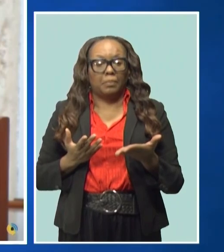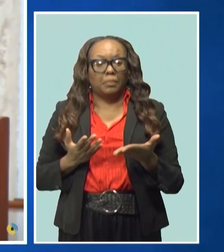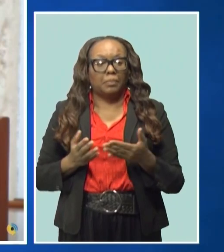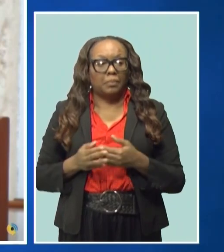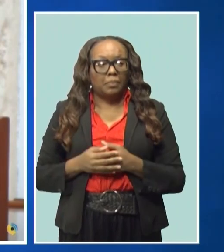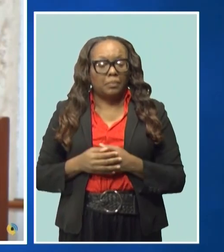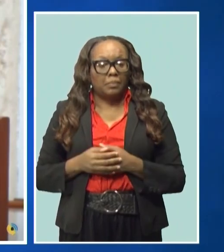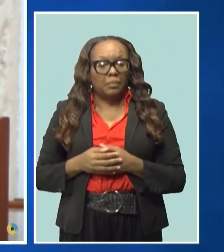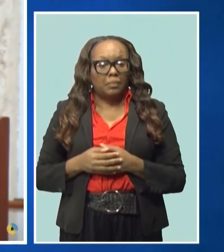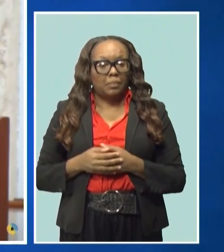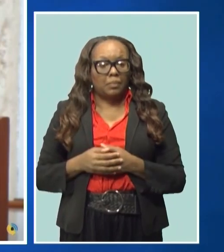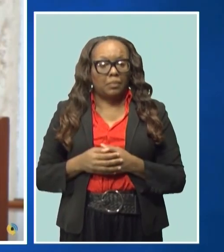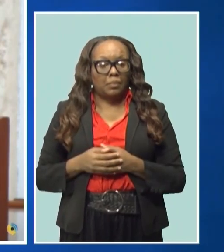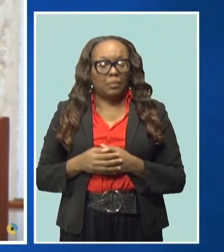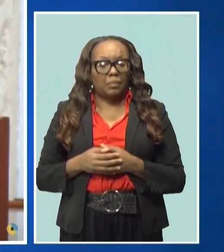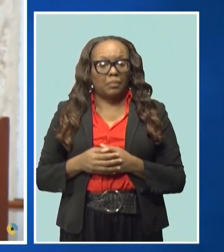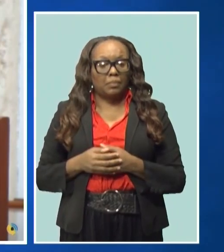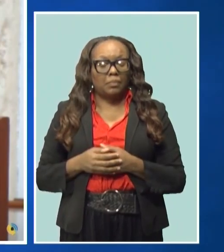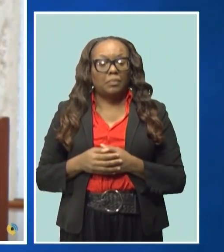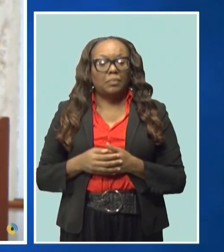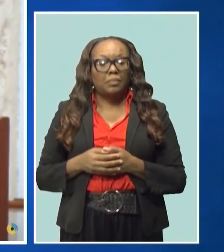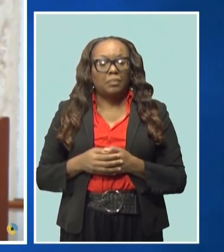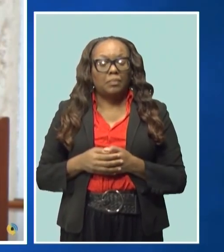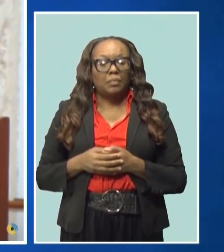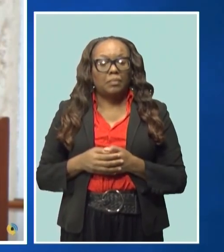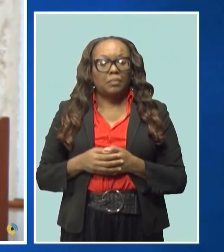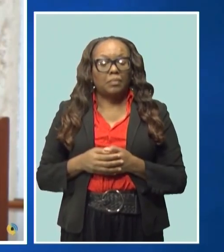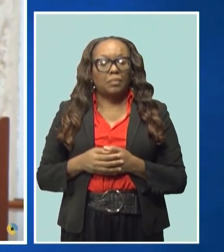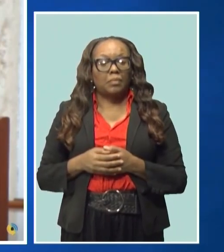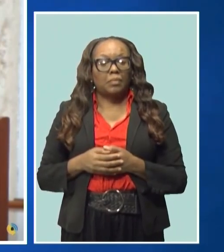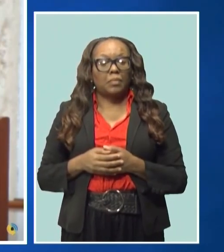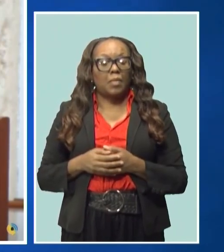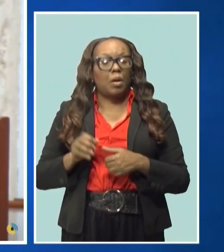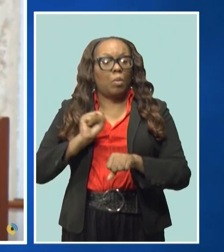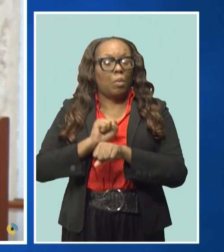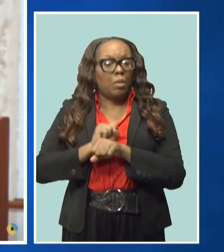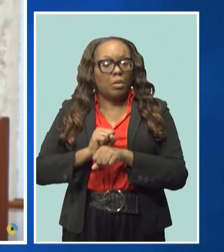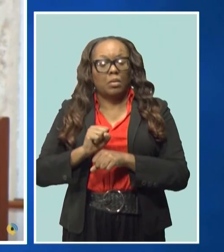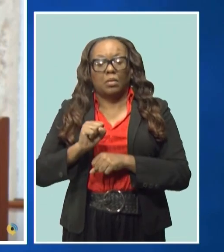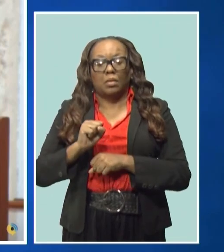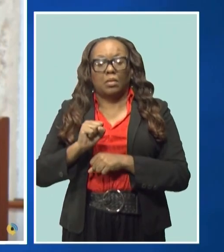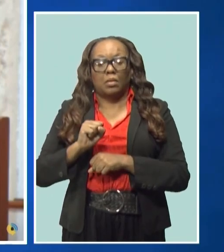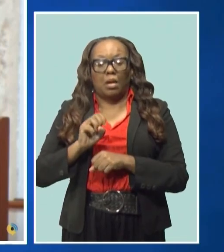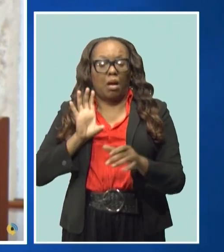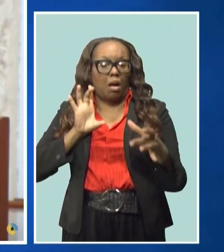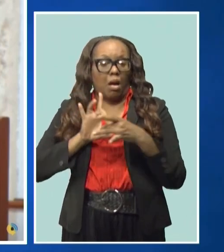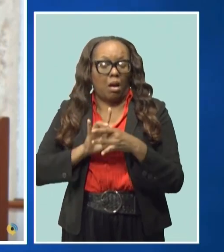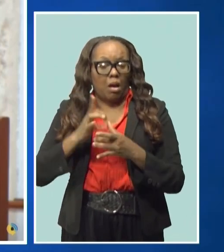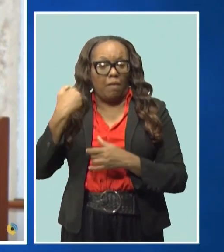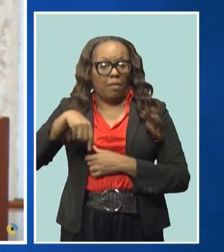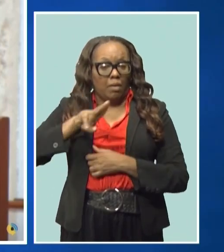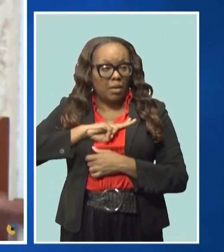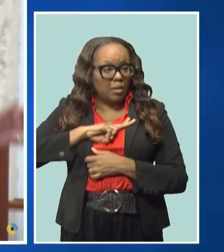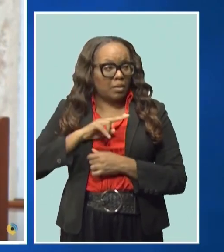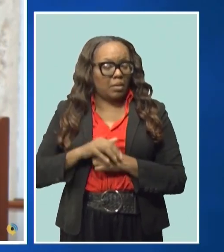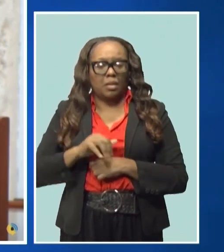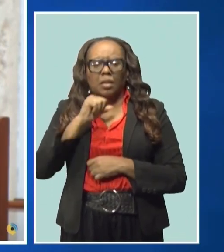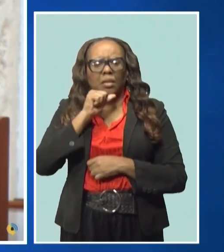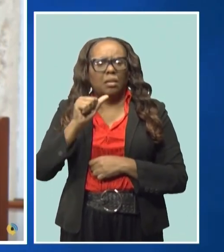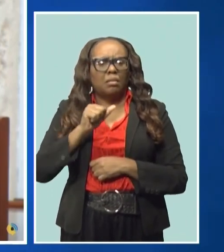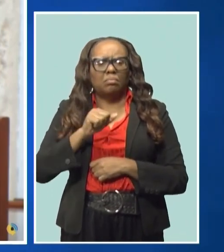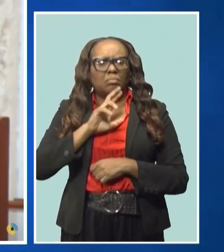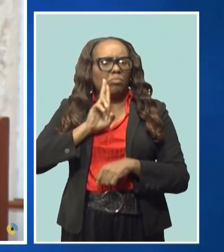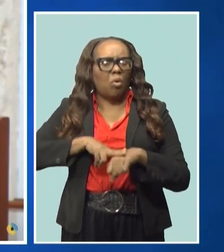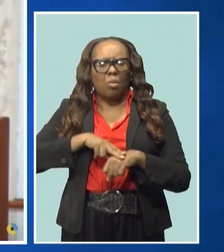that is appropriate to the times in which we live, and that will not function as your normal